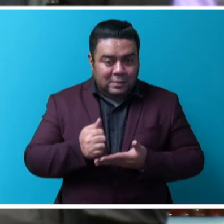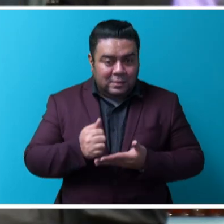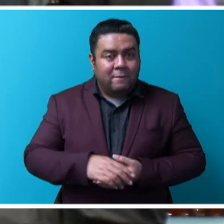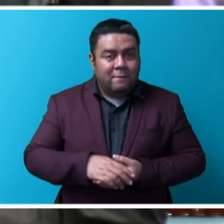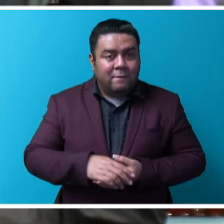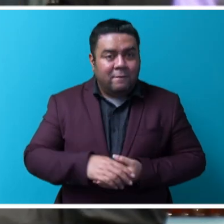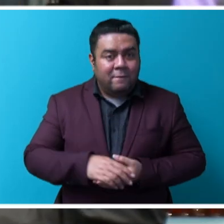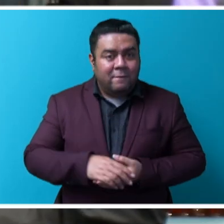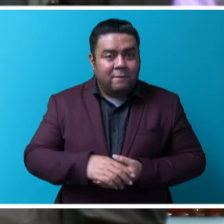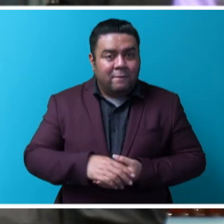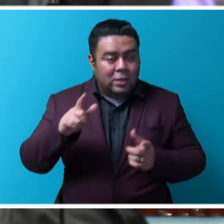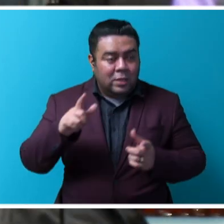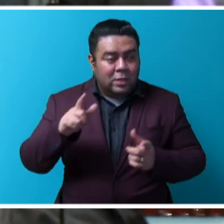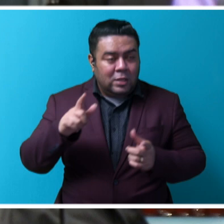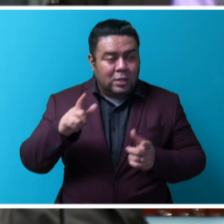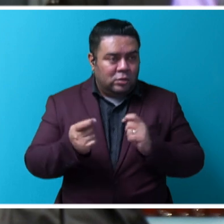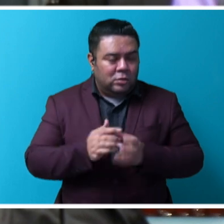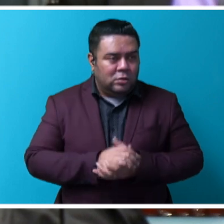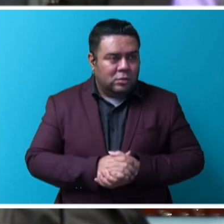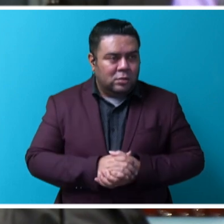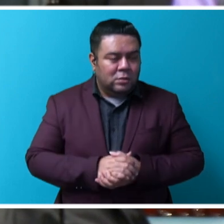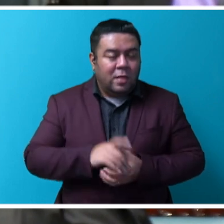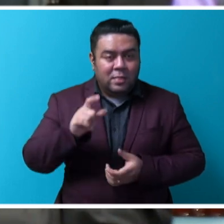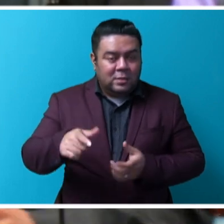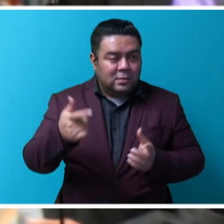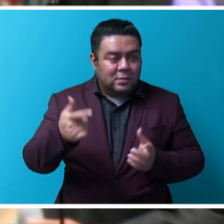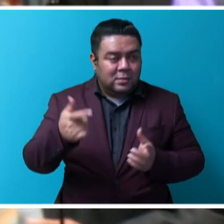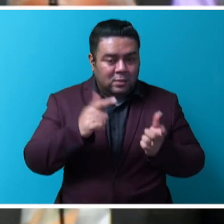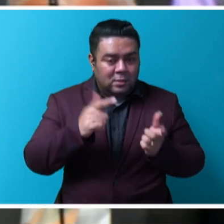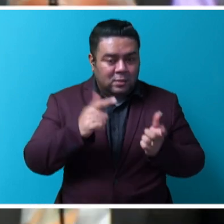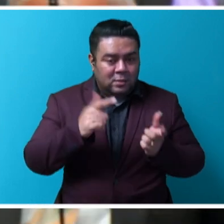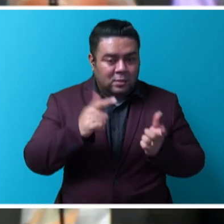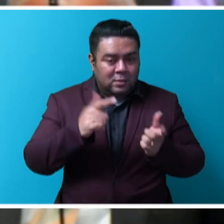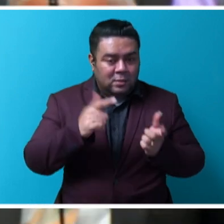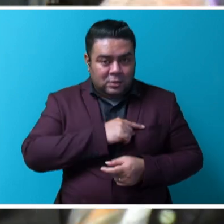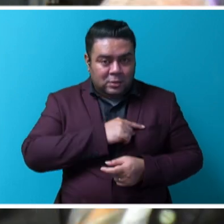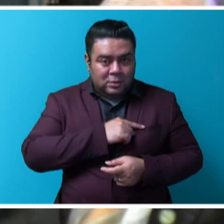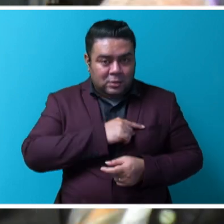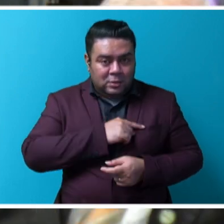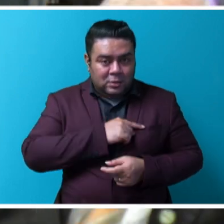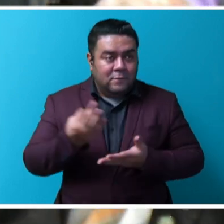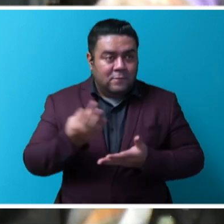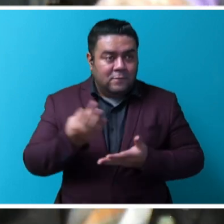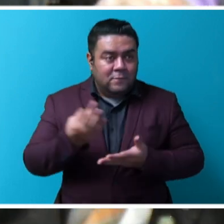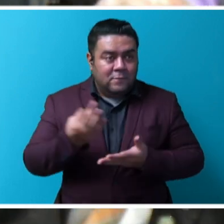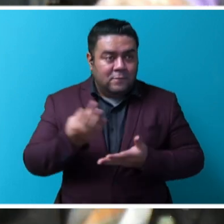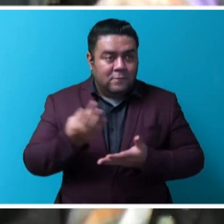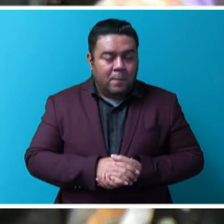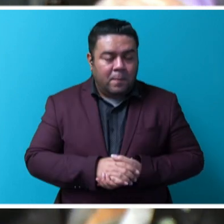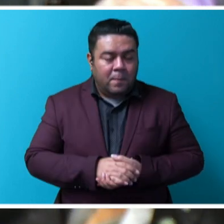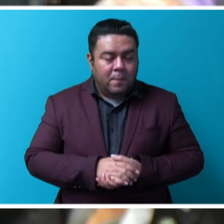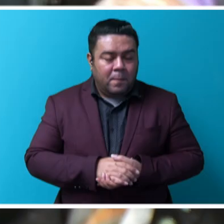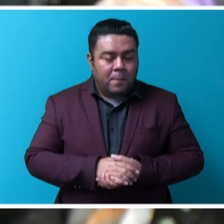communities that want to relocate and helping others adapt in place. We are also actively securing more funding